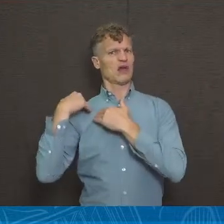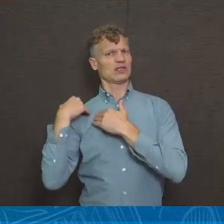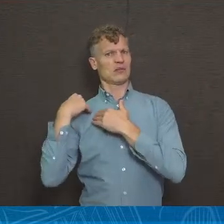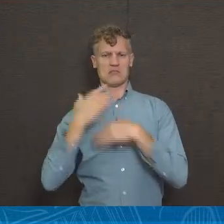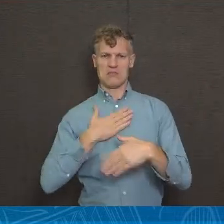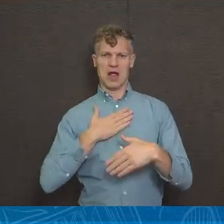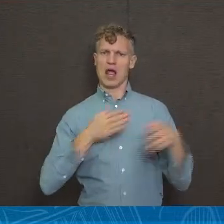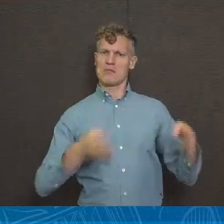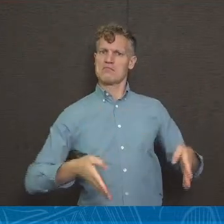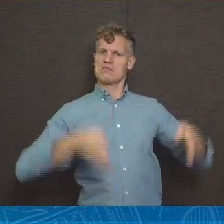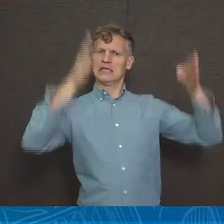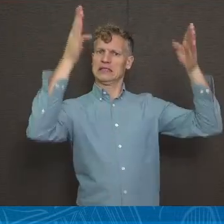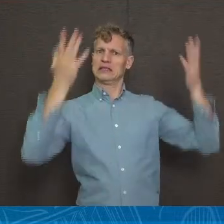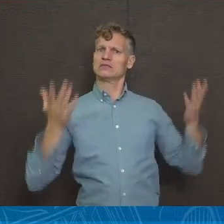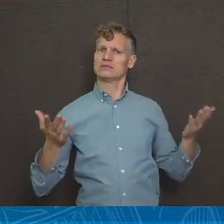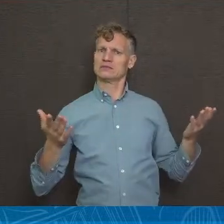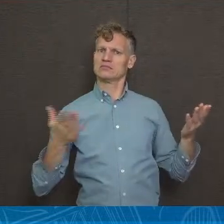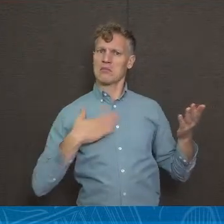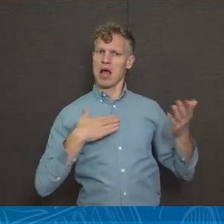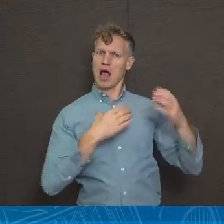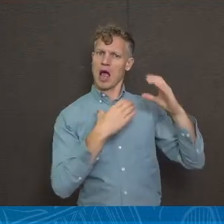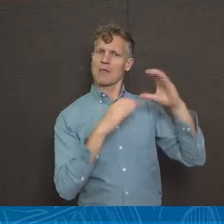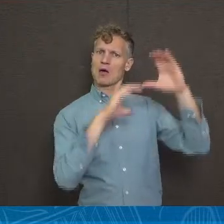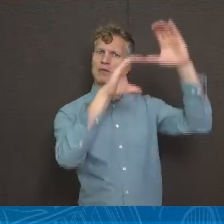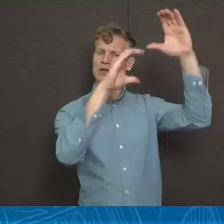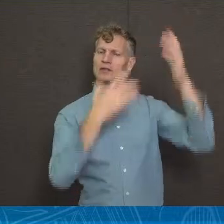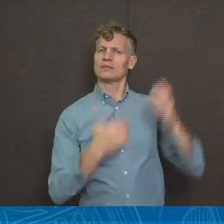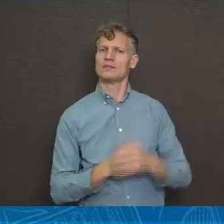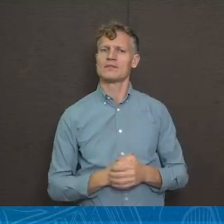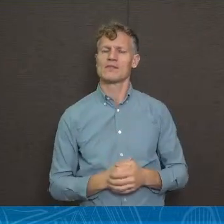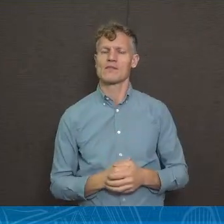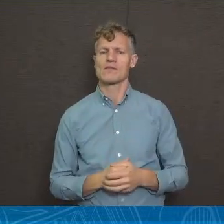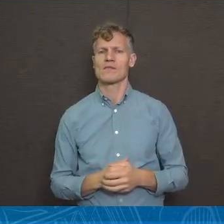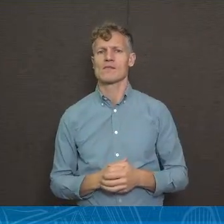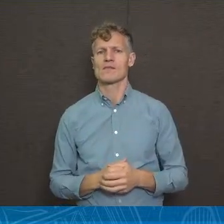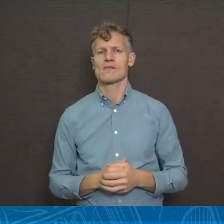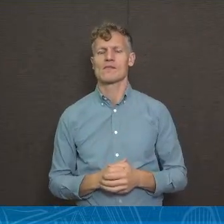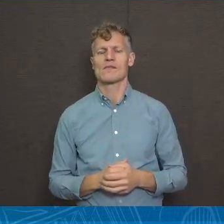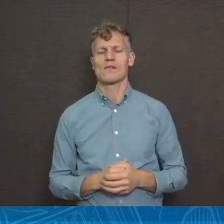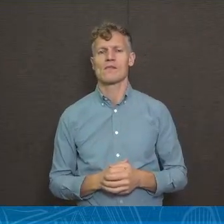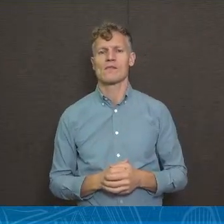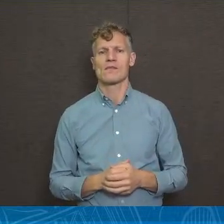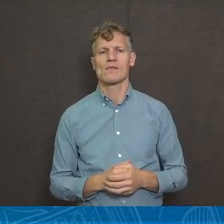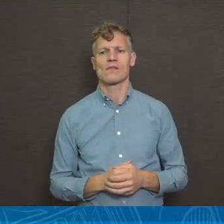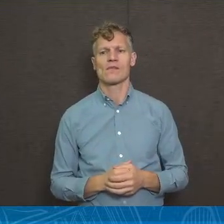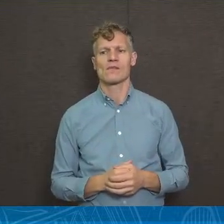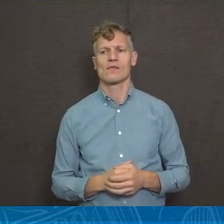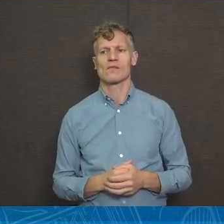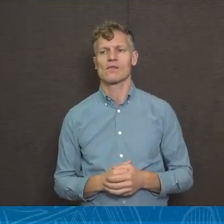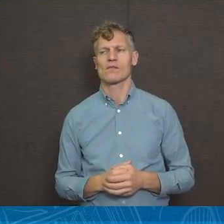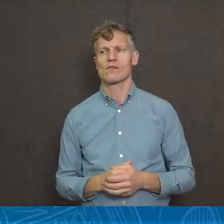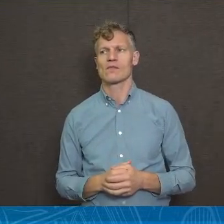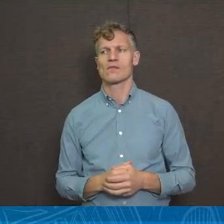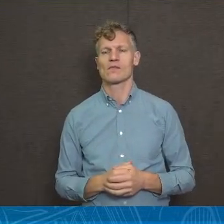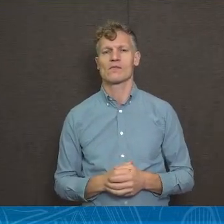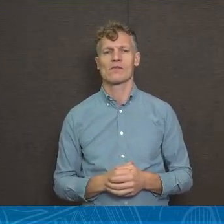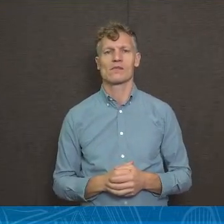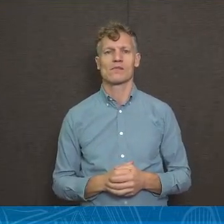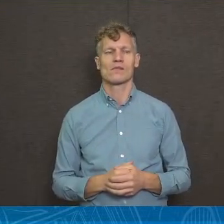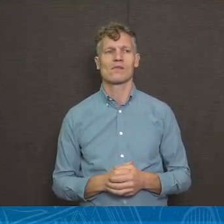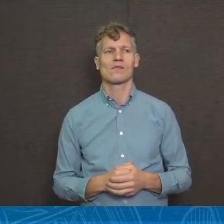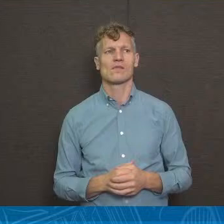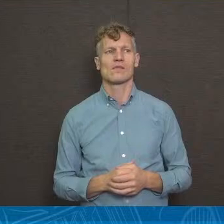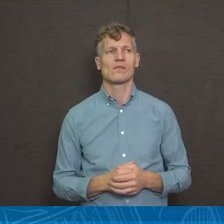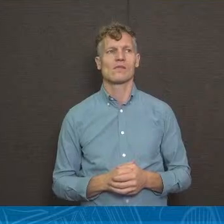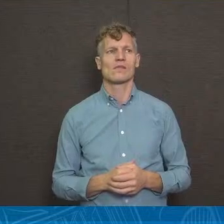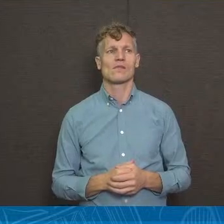building structures, within the body corporate or sort of strata title arrangements as well. So